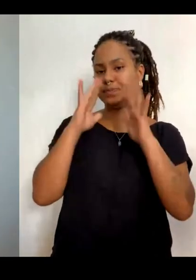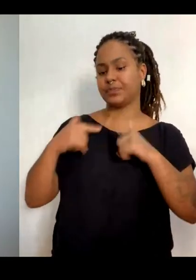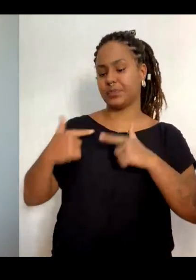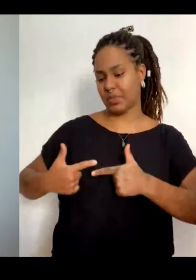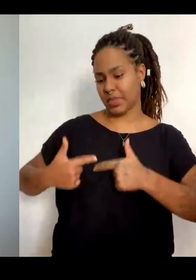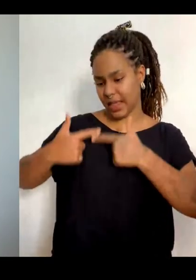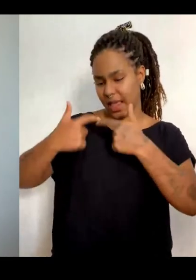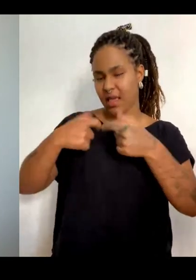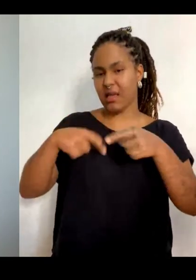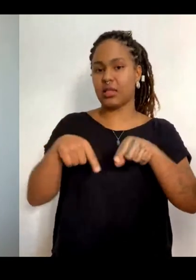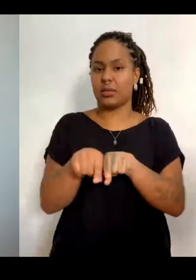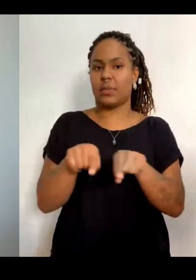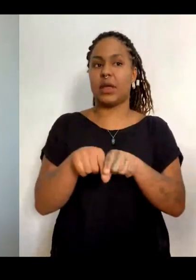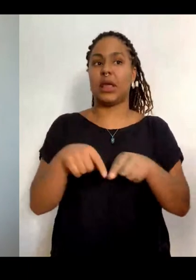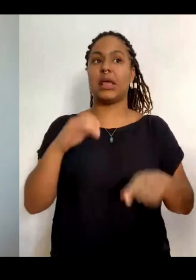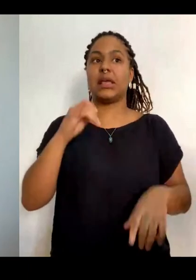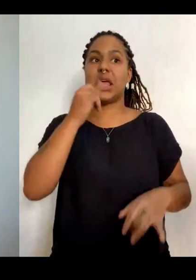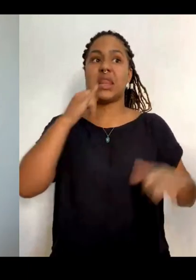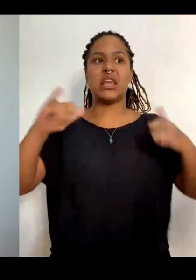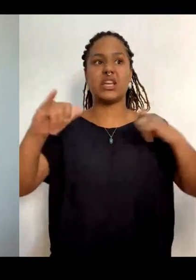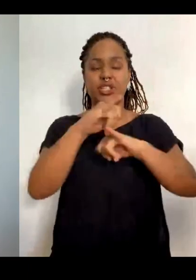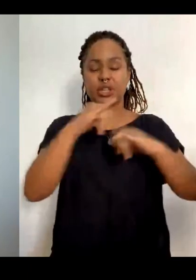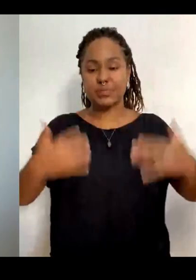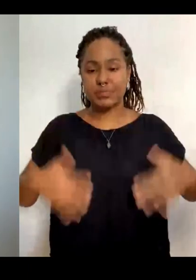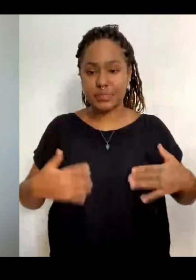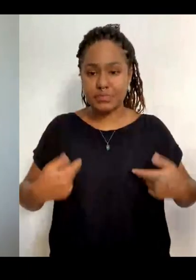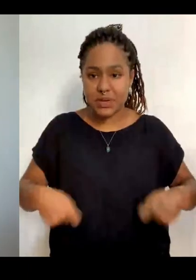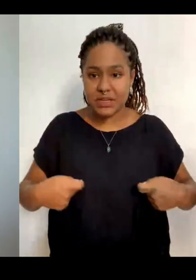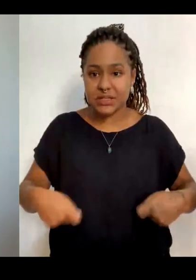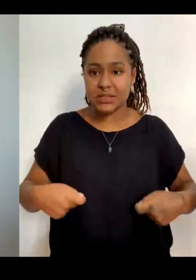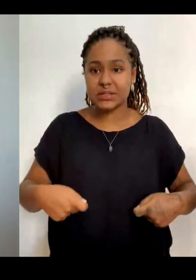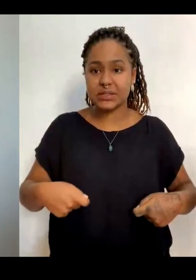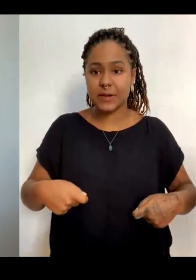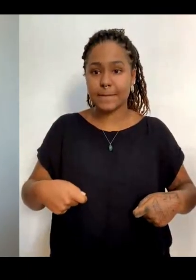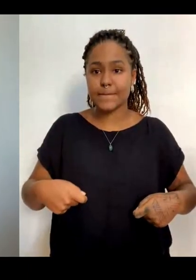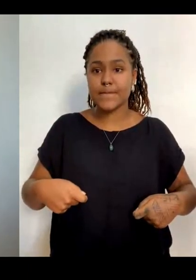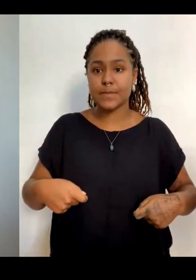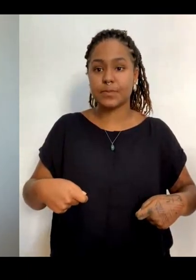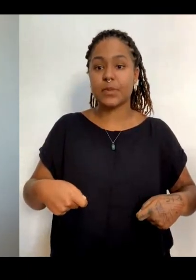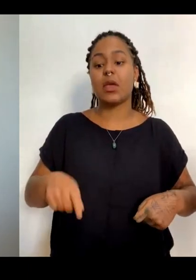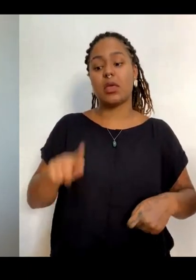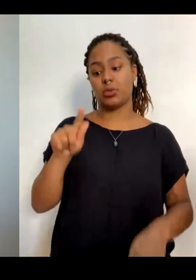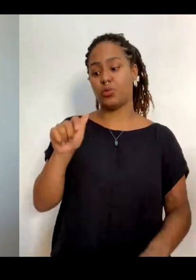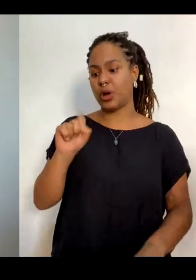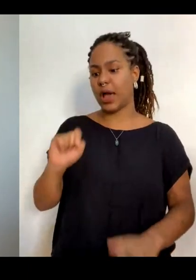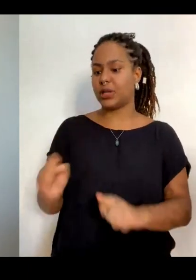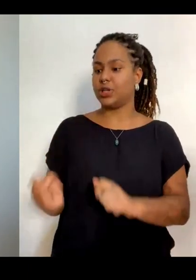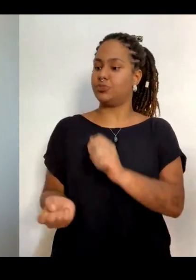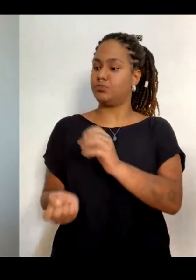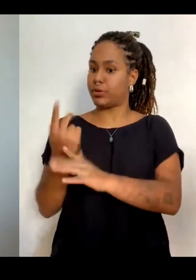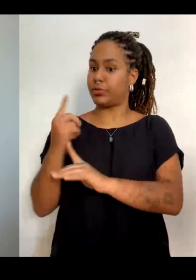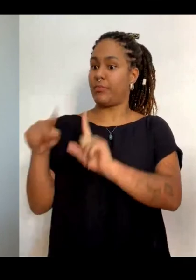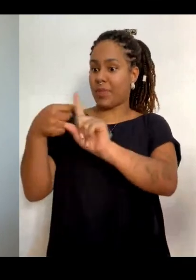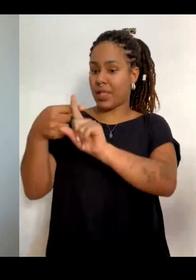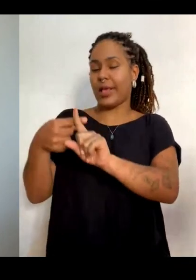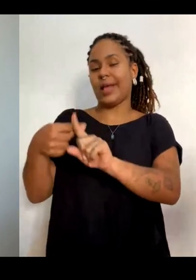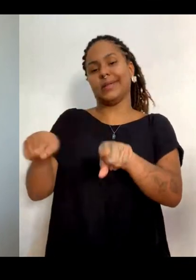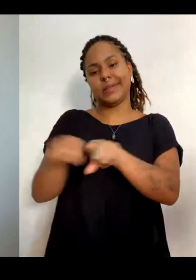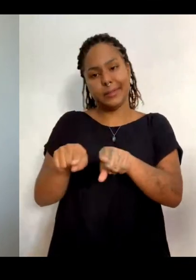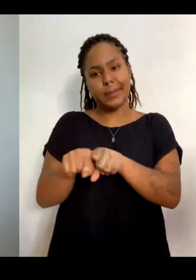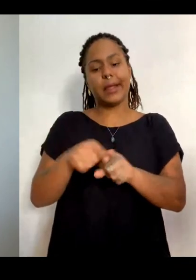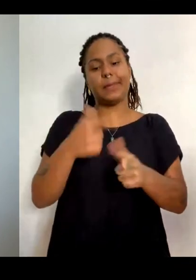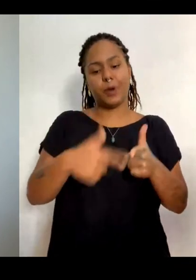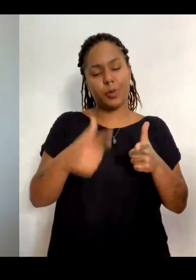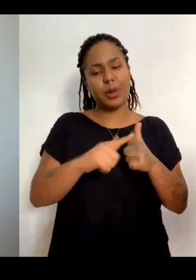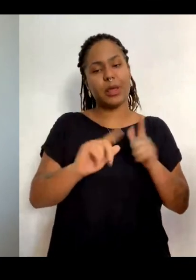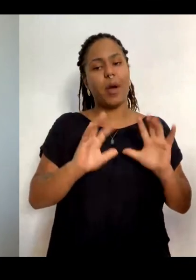production at this moment is of course a hugely problematic two when it comes to environmental issues Norway has